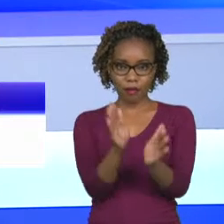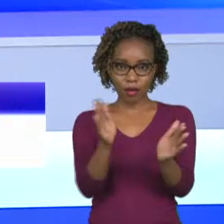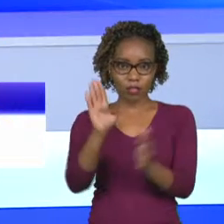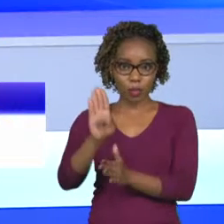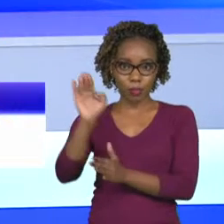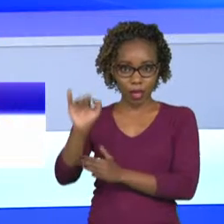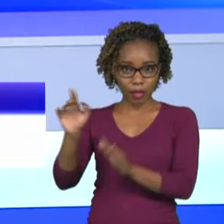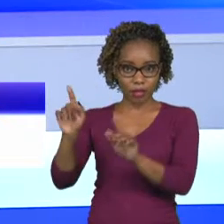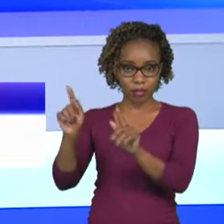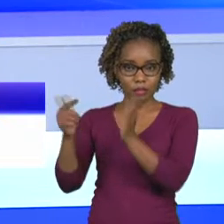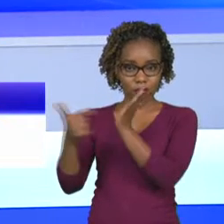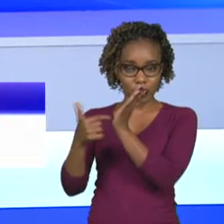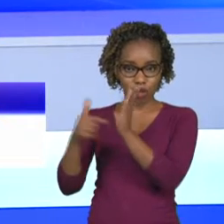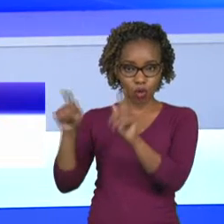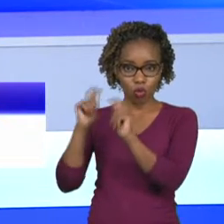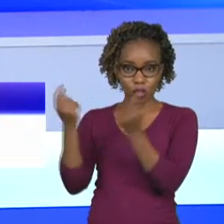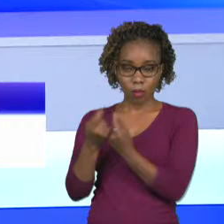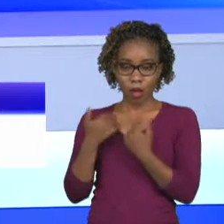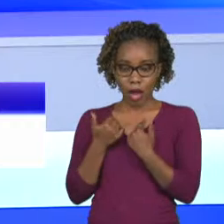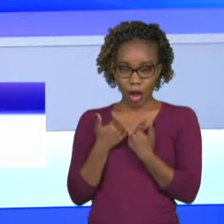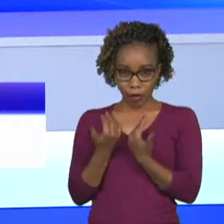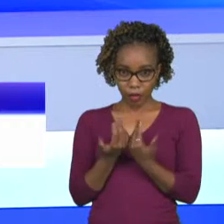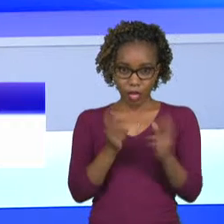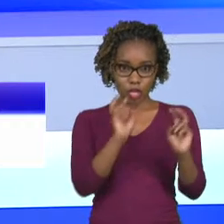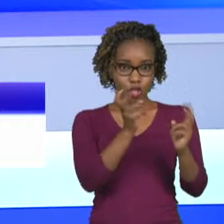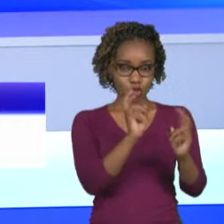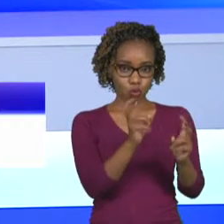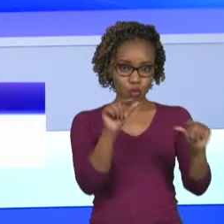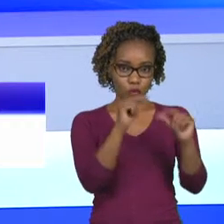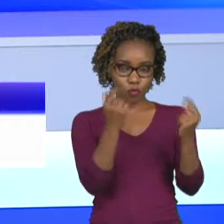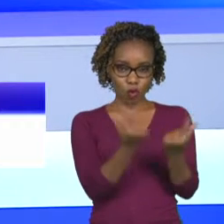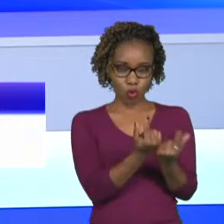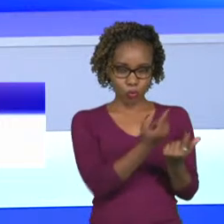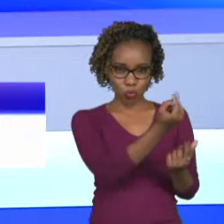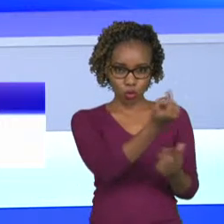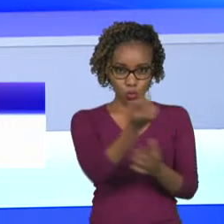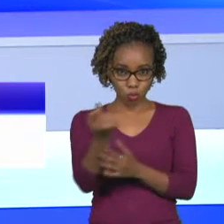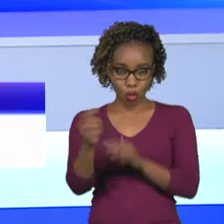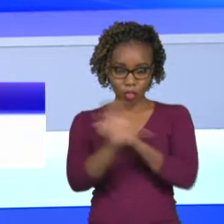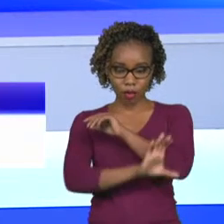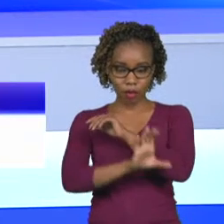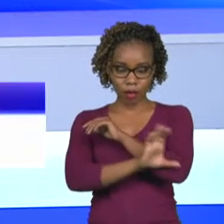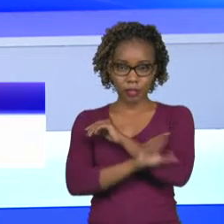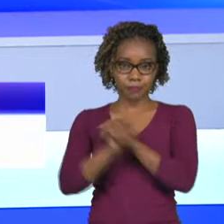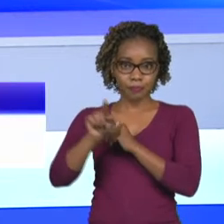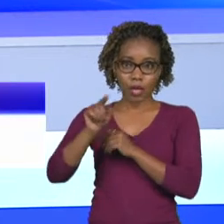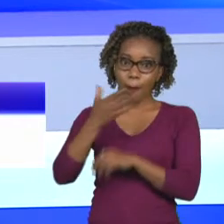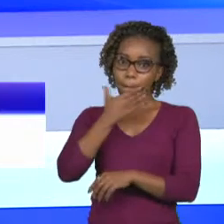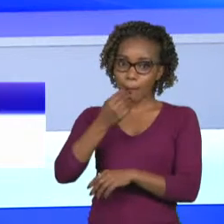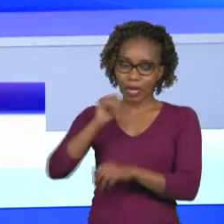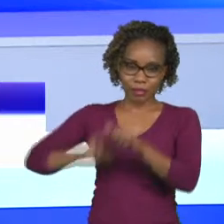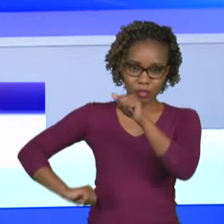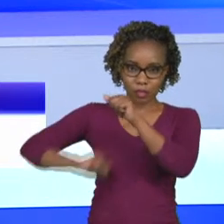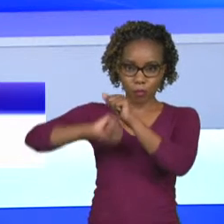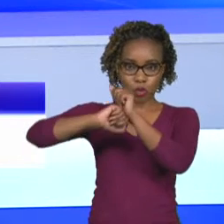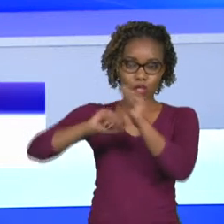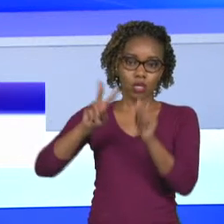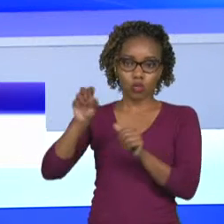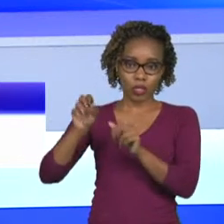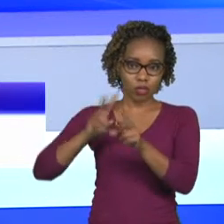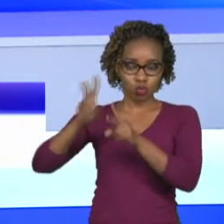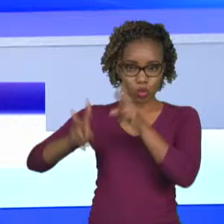BBI technical team to feature issues of marginalized communities in the report. Babere has also drummed up support for Deputy President William